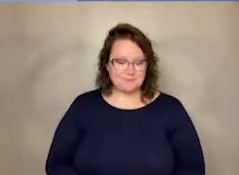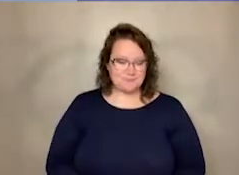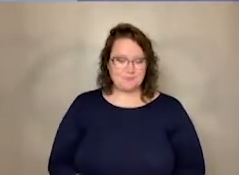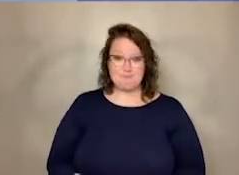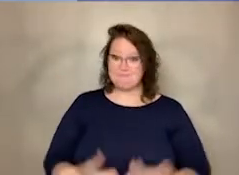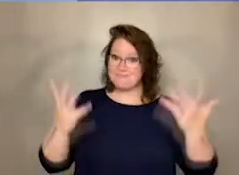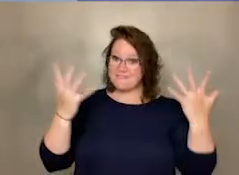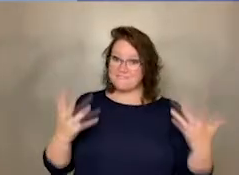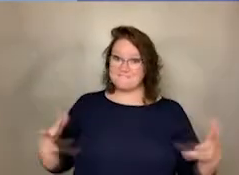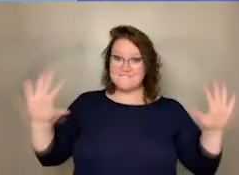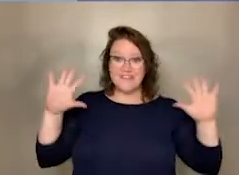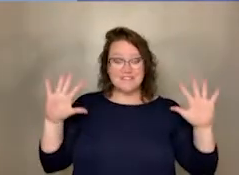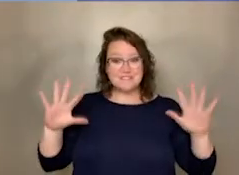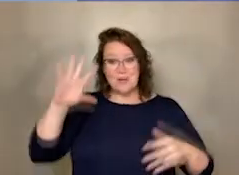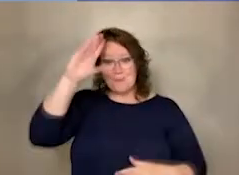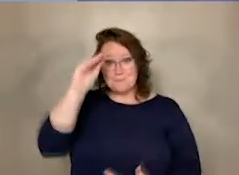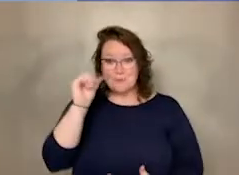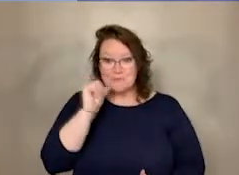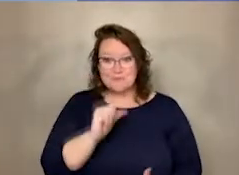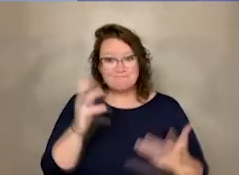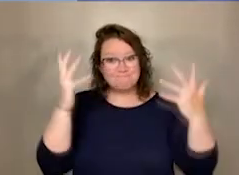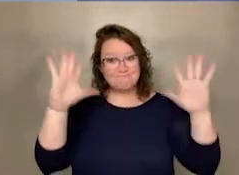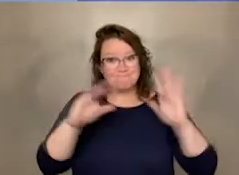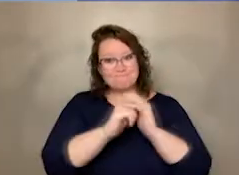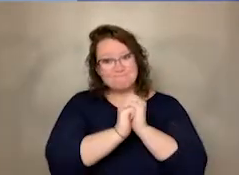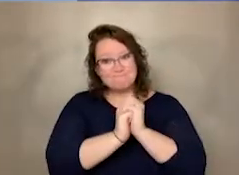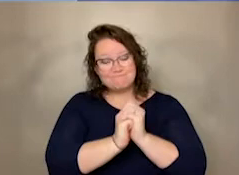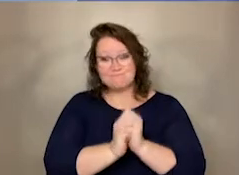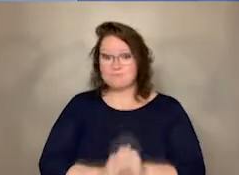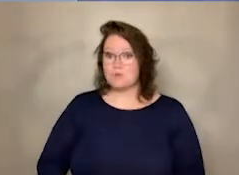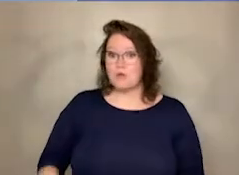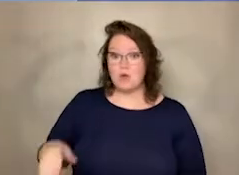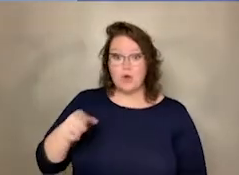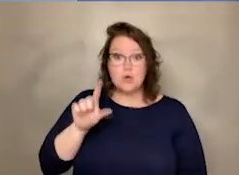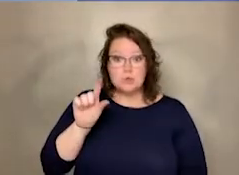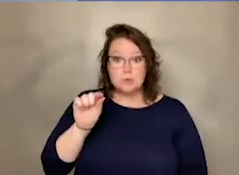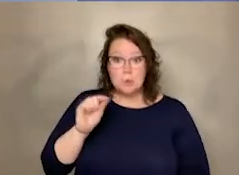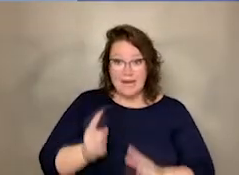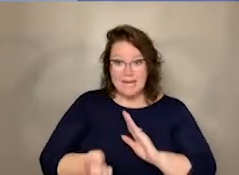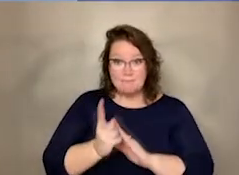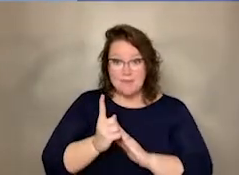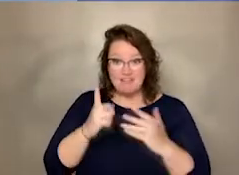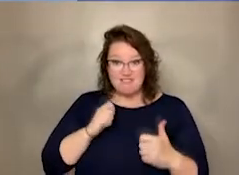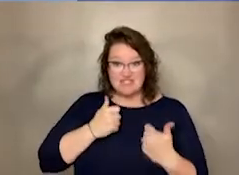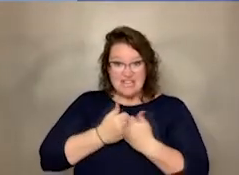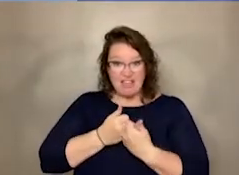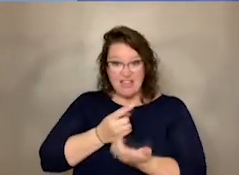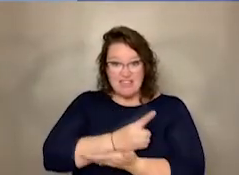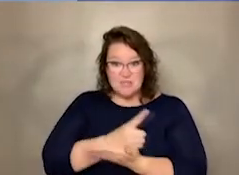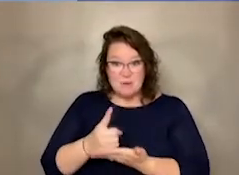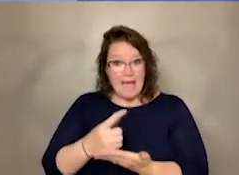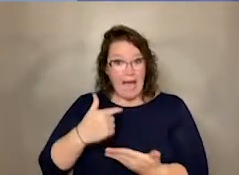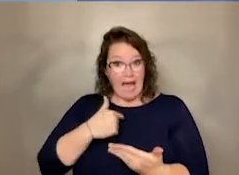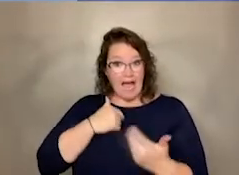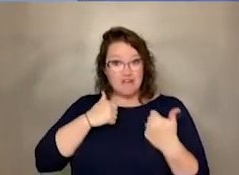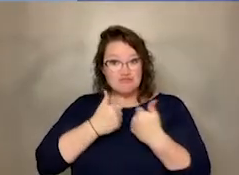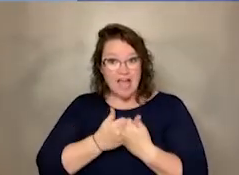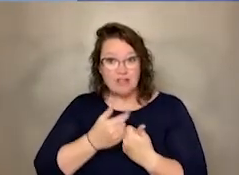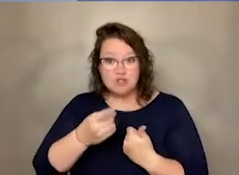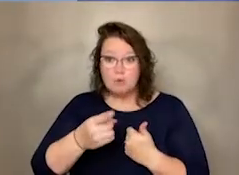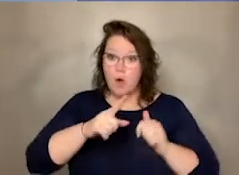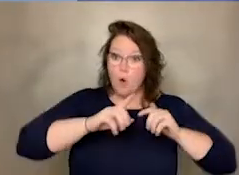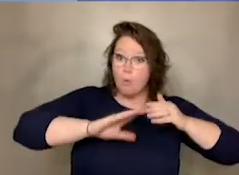That's today's brain break, boys and girls. Your 20-minute challenge for this week is a family walk,